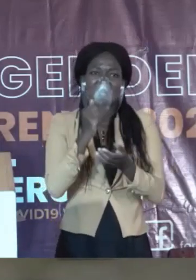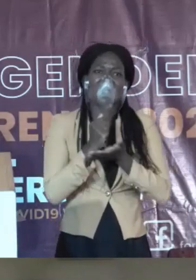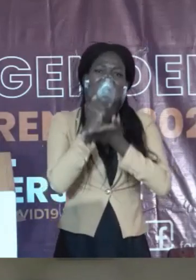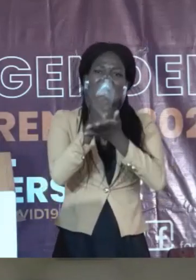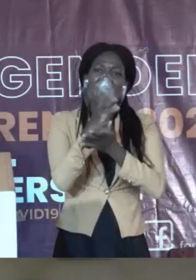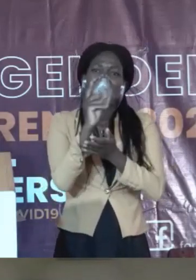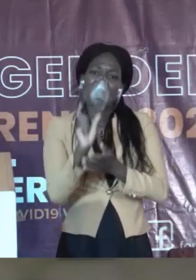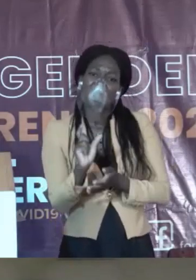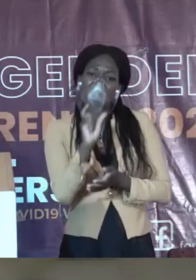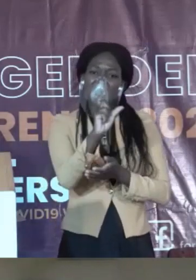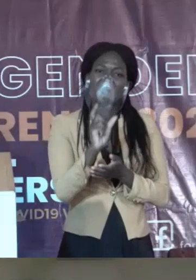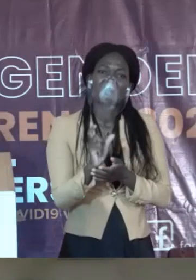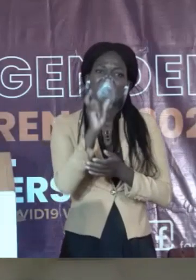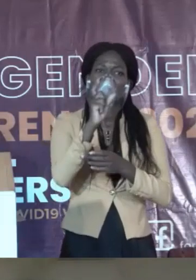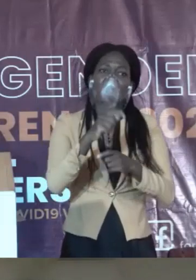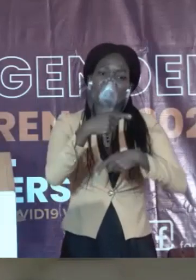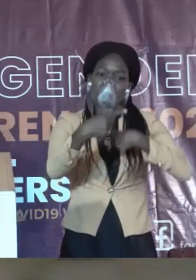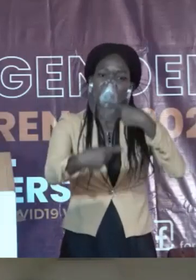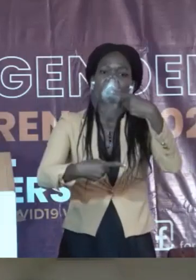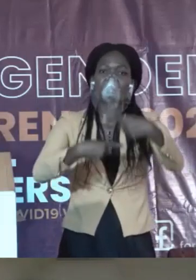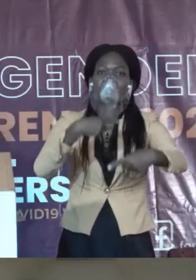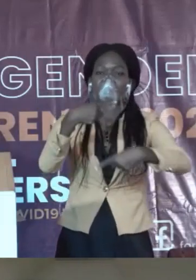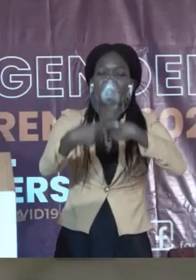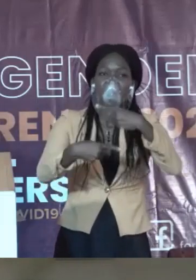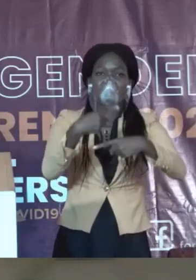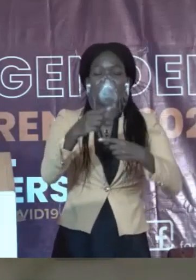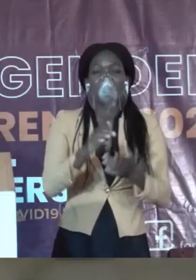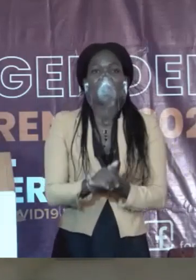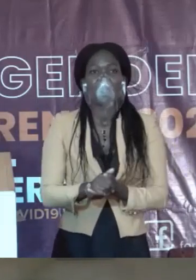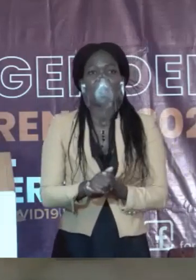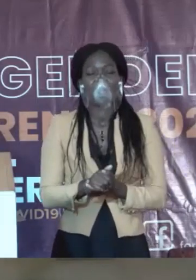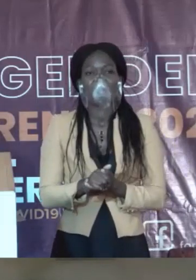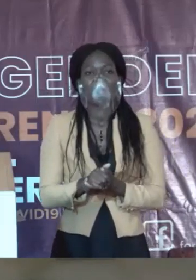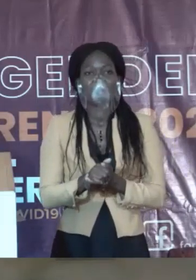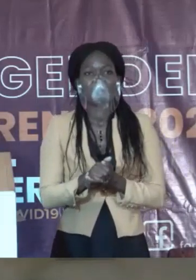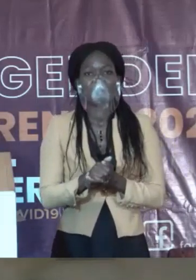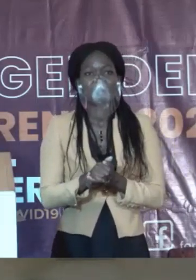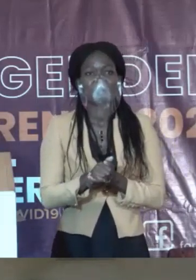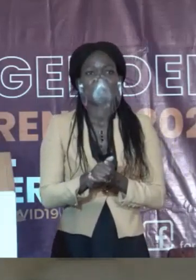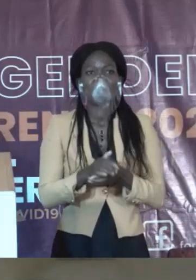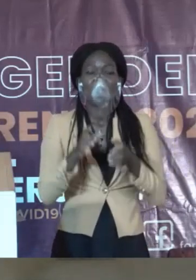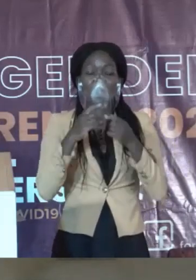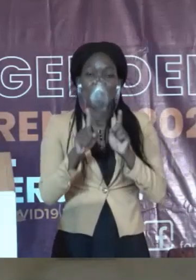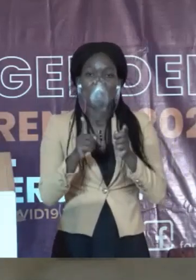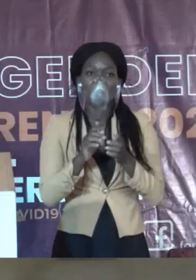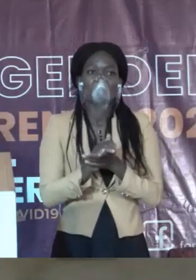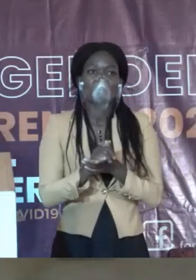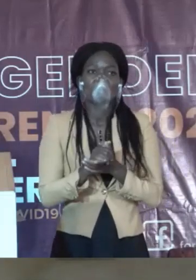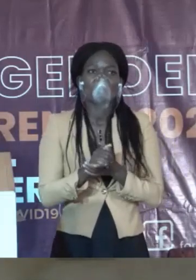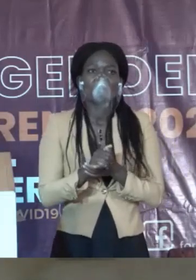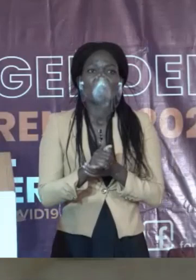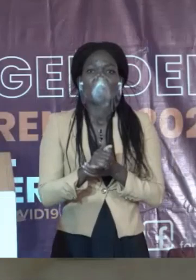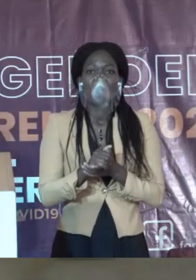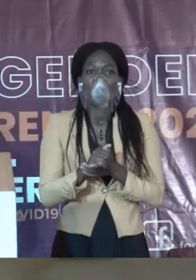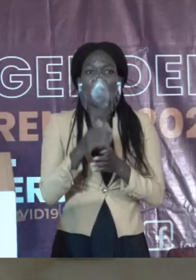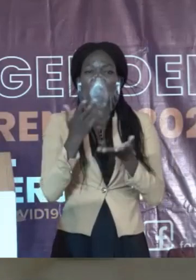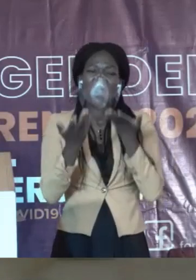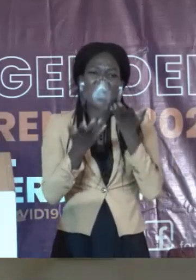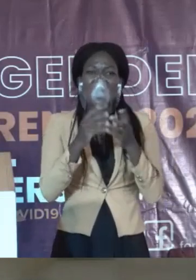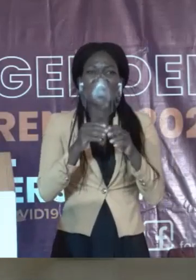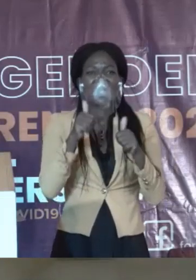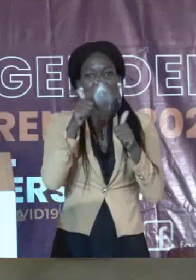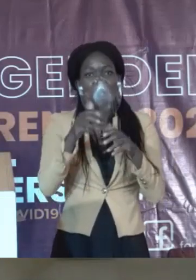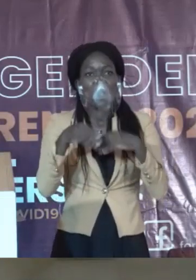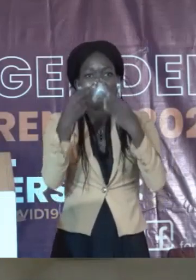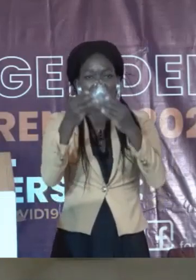for them to be given sustenance income, and then to have like an injection of capital for them